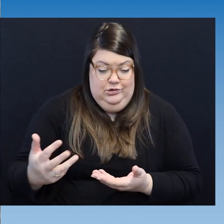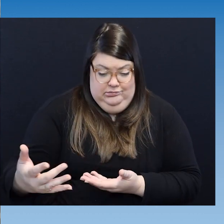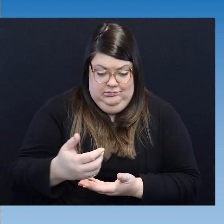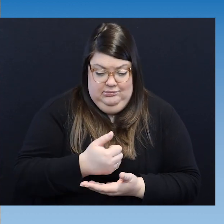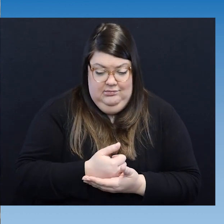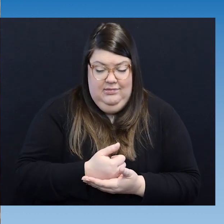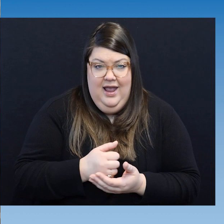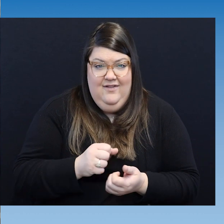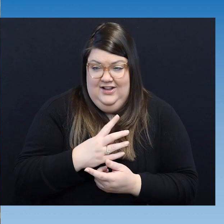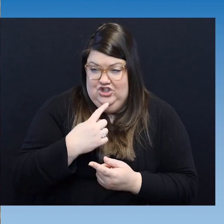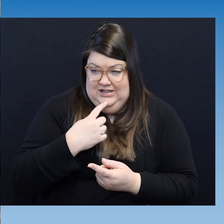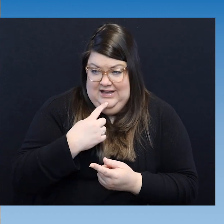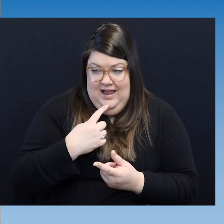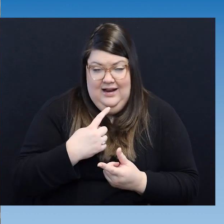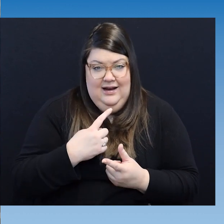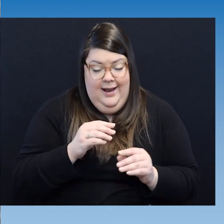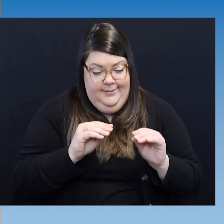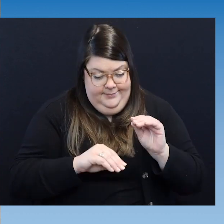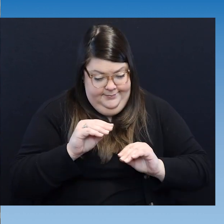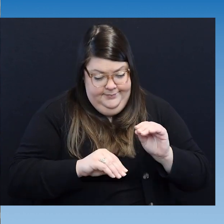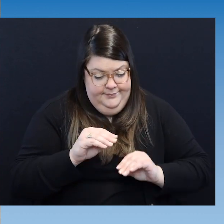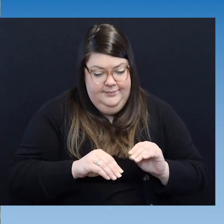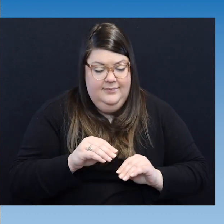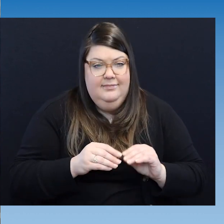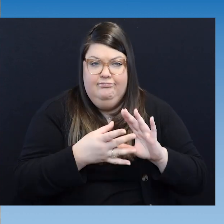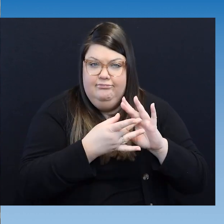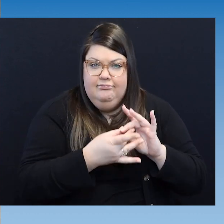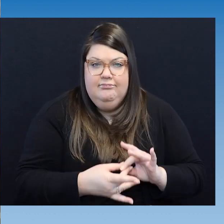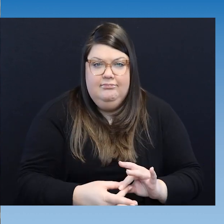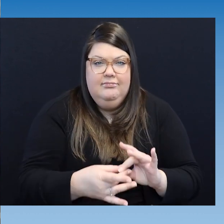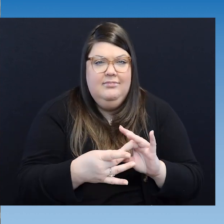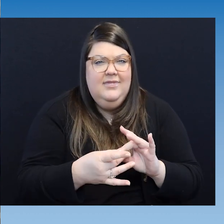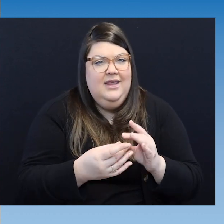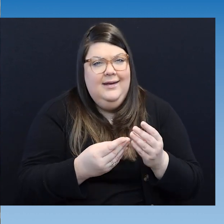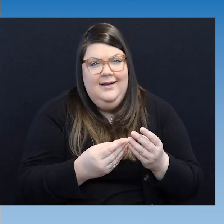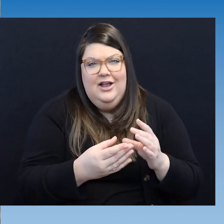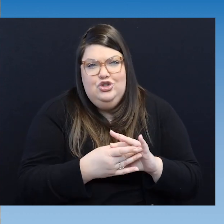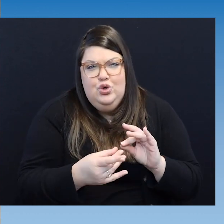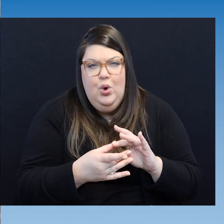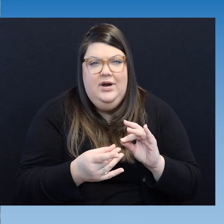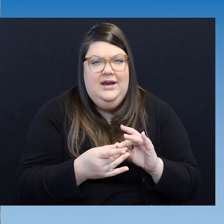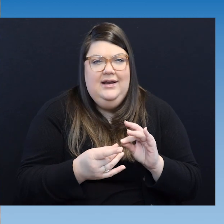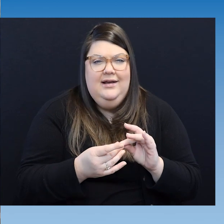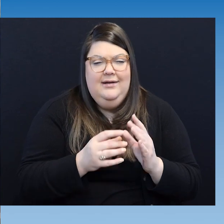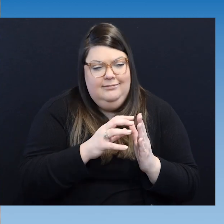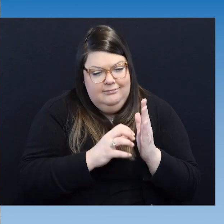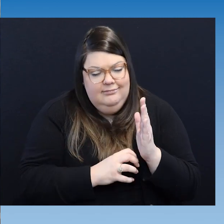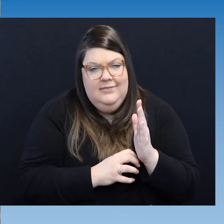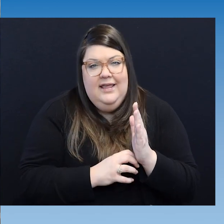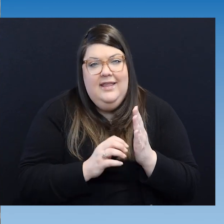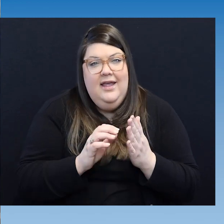what she said together into sort of a cohesive narrative and story and piece that ended up being